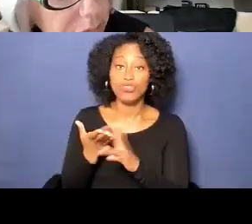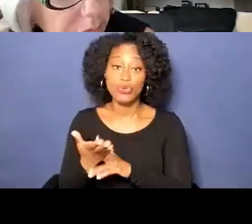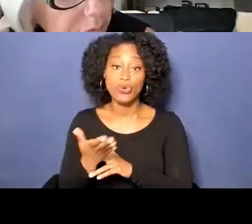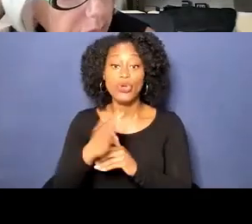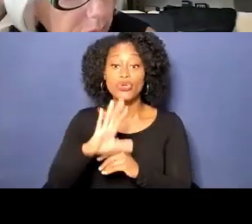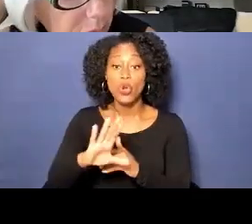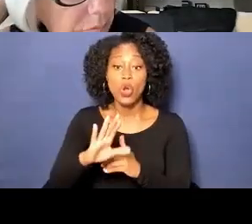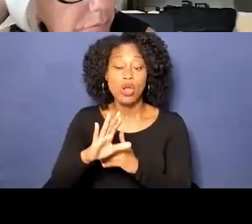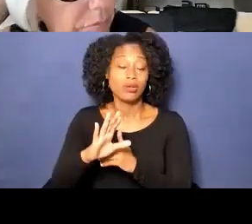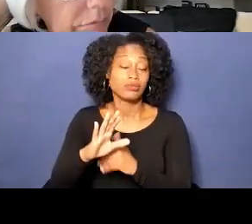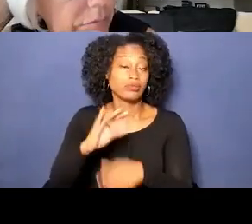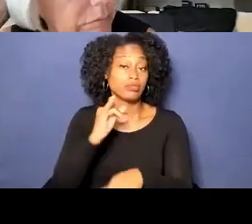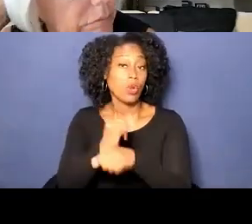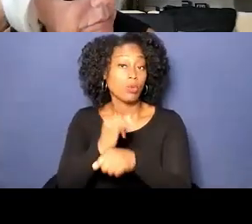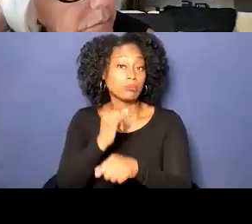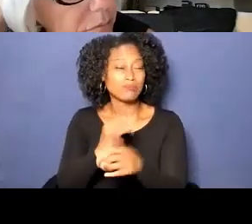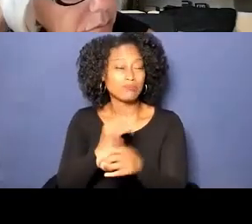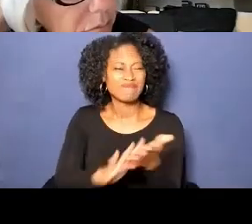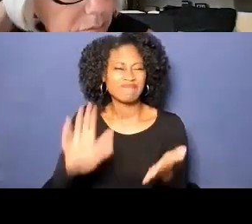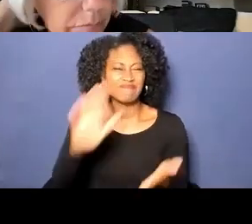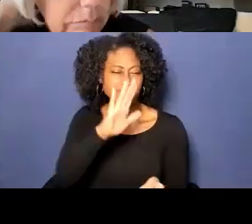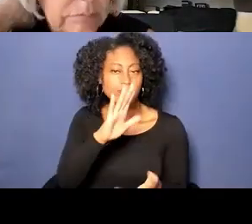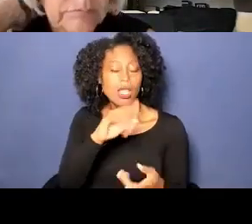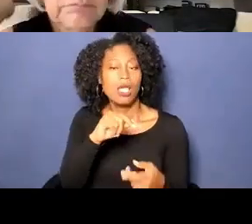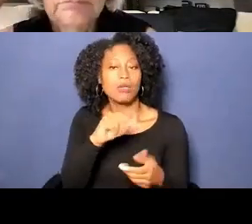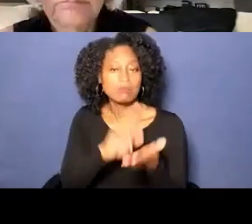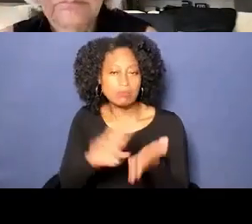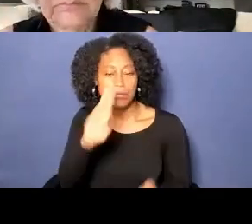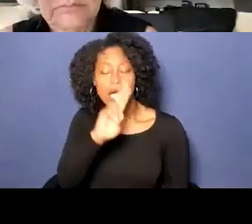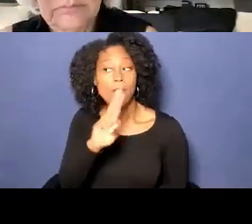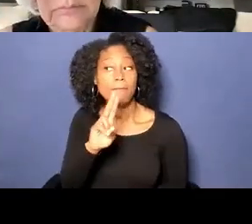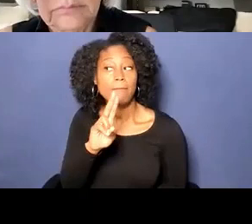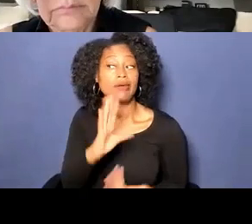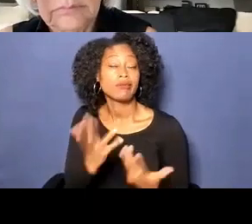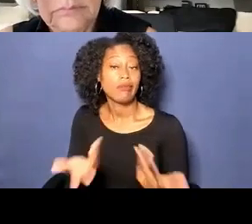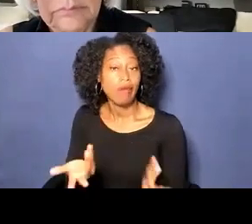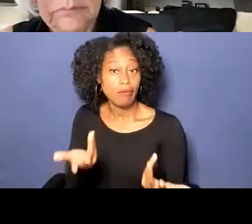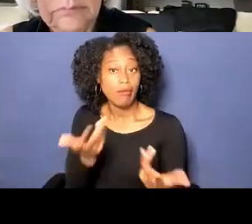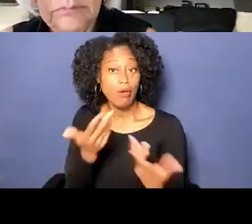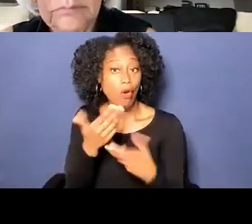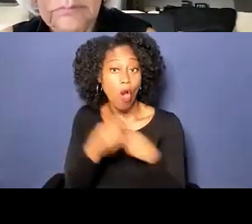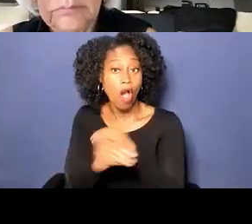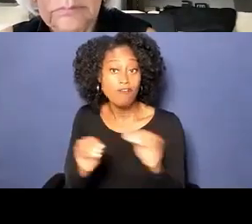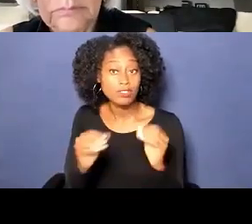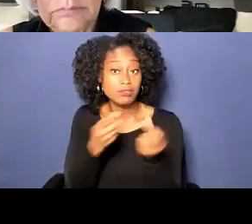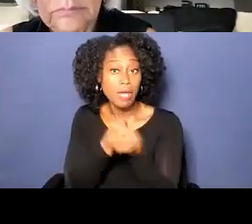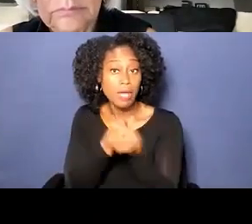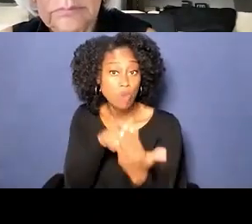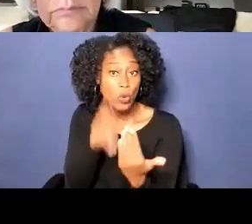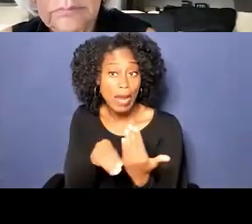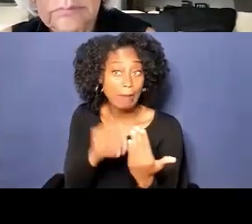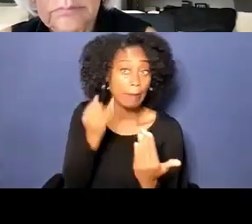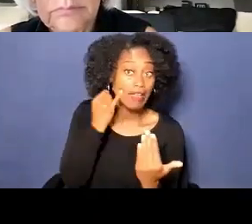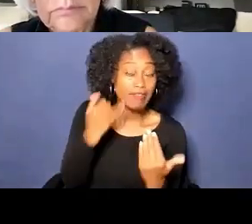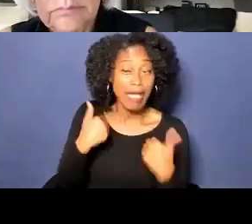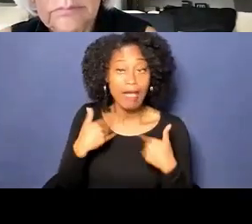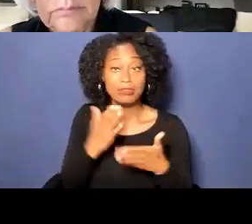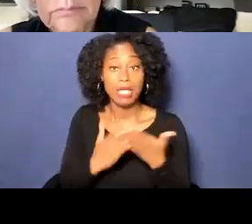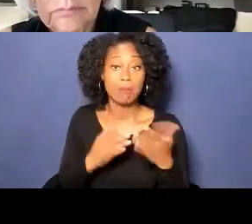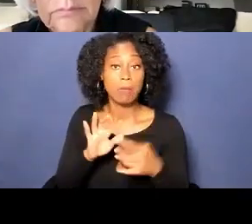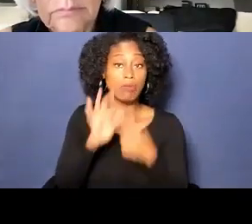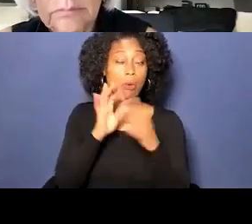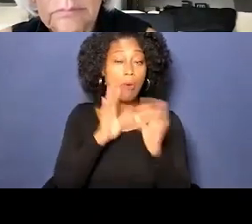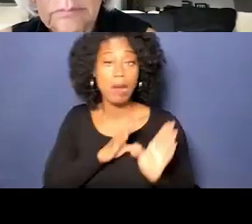at your institution. Things that we asked, your VITA with relevant publications and any employment, and any